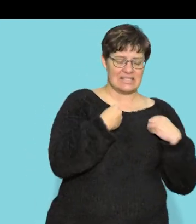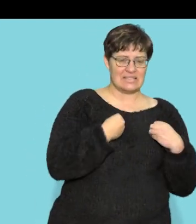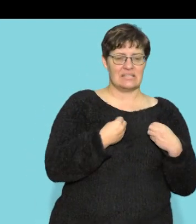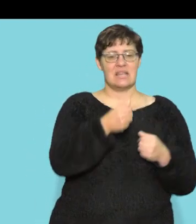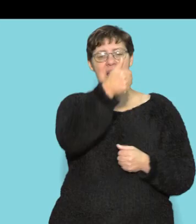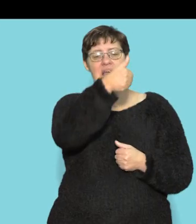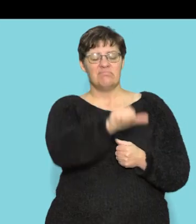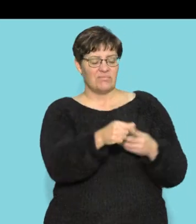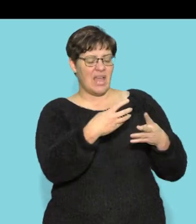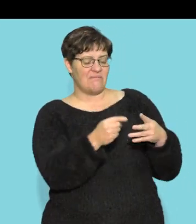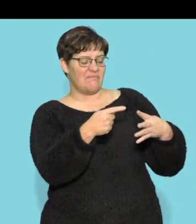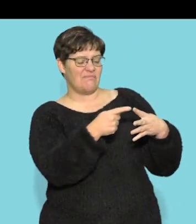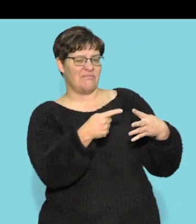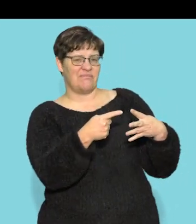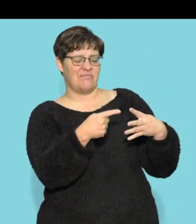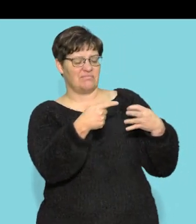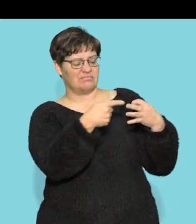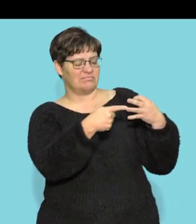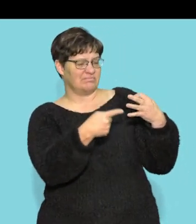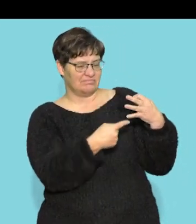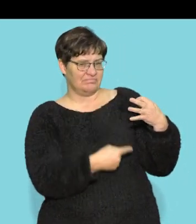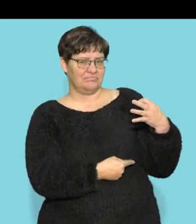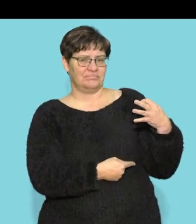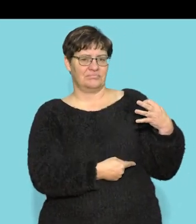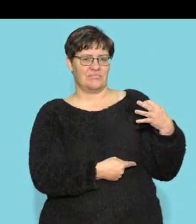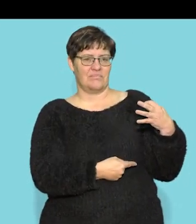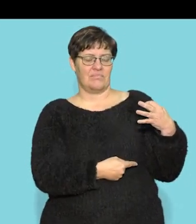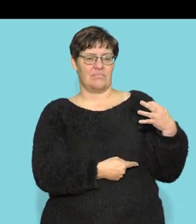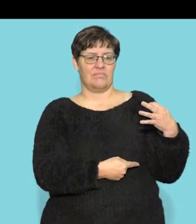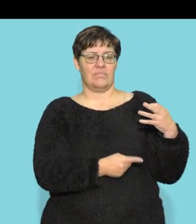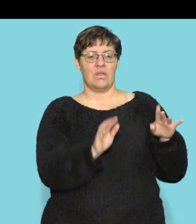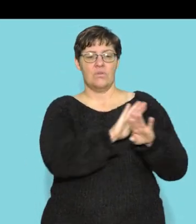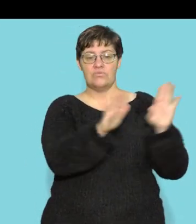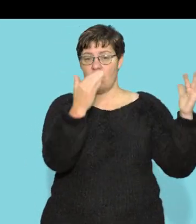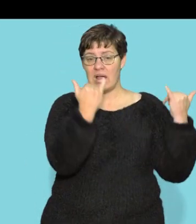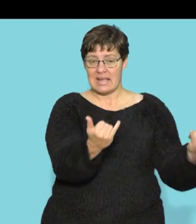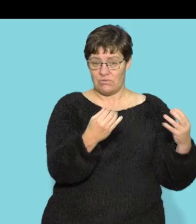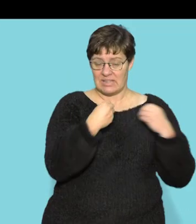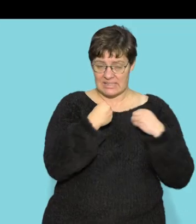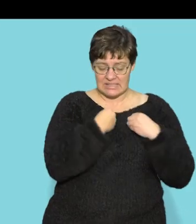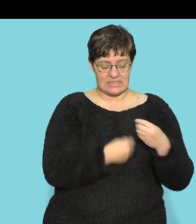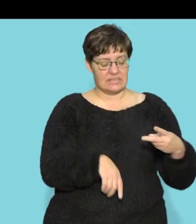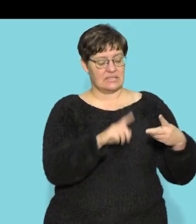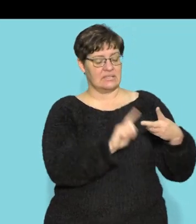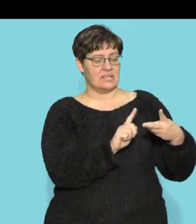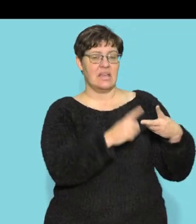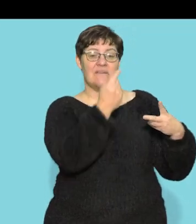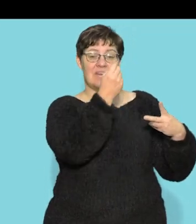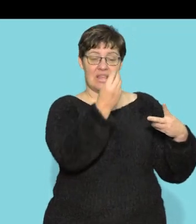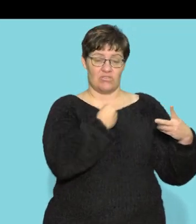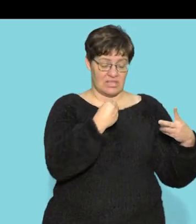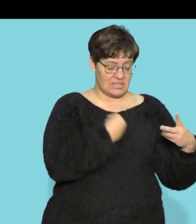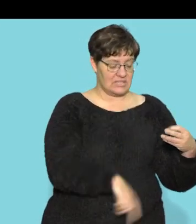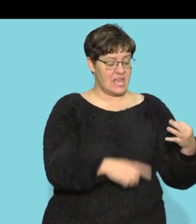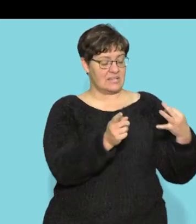assets. Under assets, you have your three components, namely your non-current assets, you have your